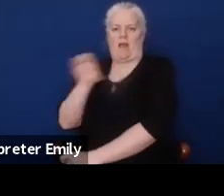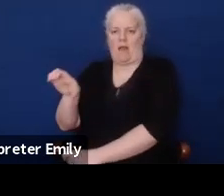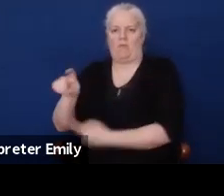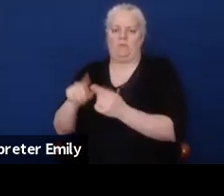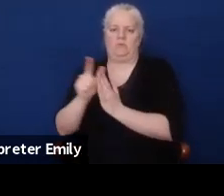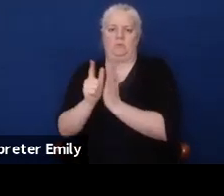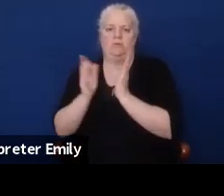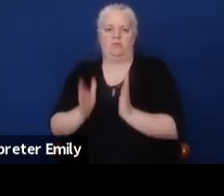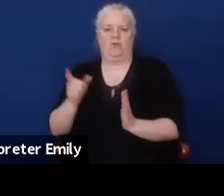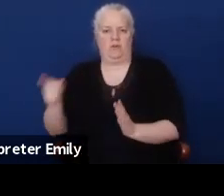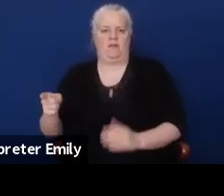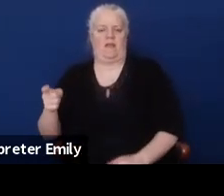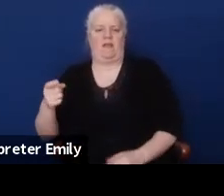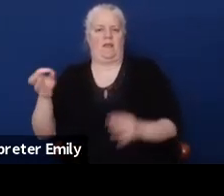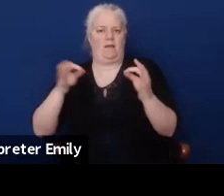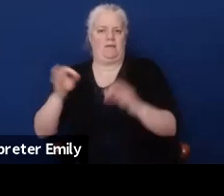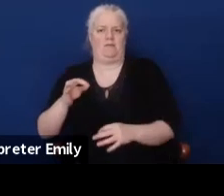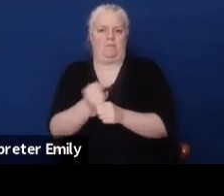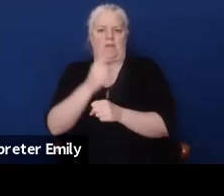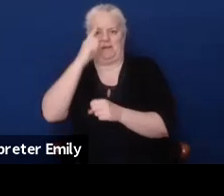they can talk on your behalf.